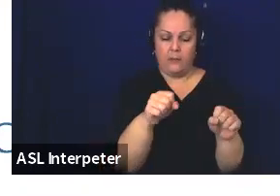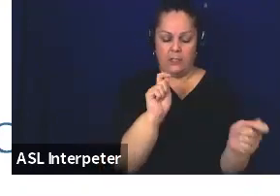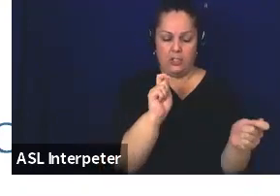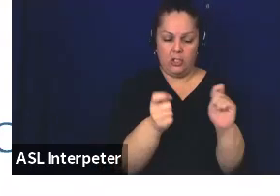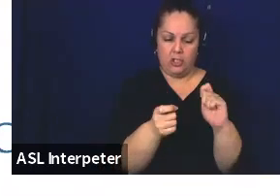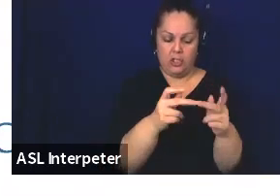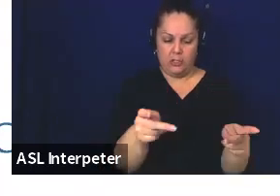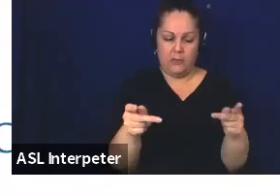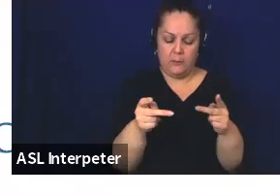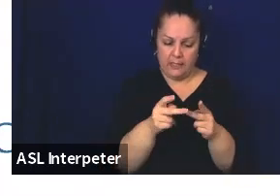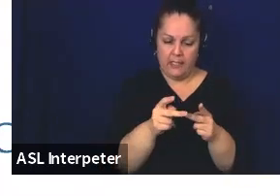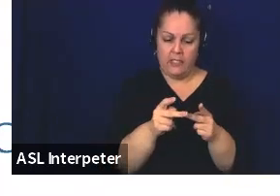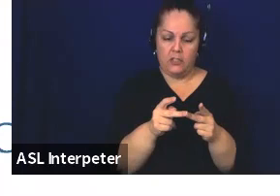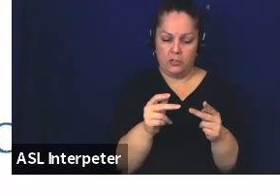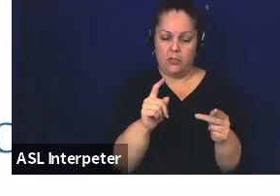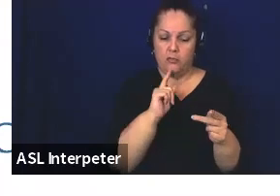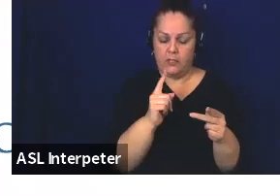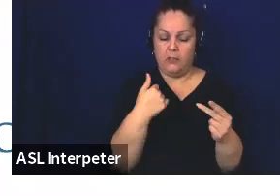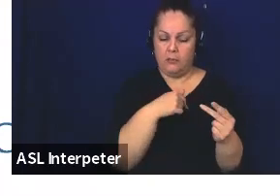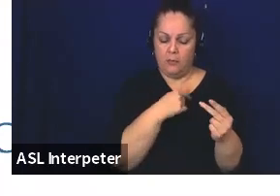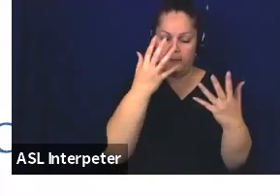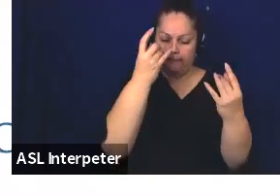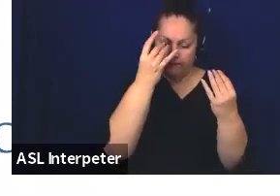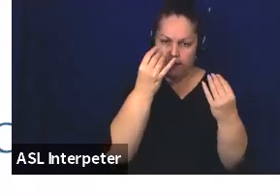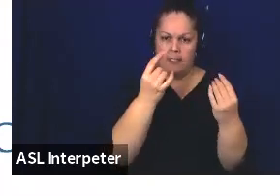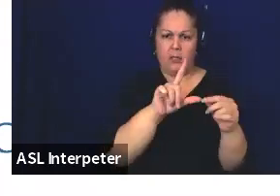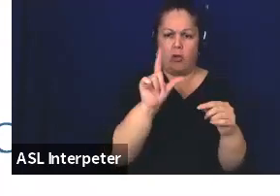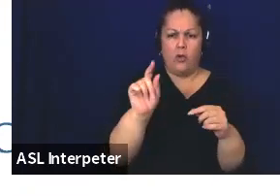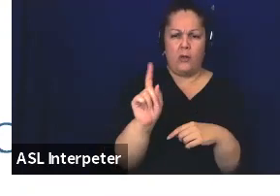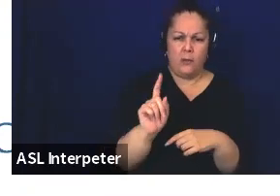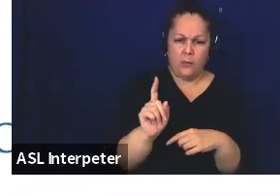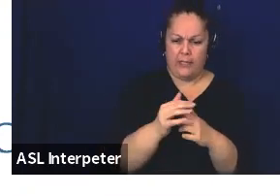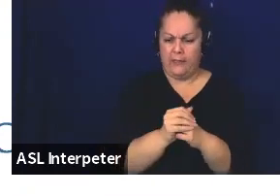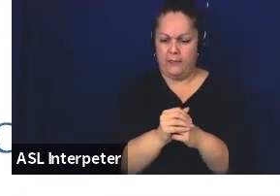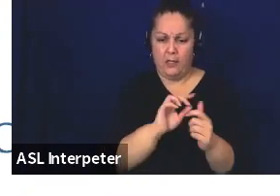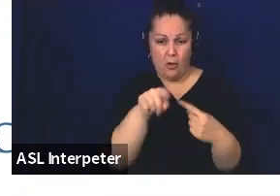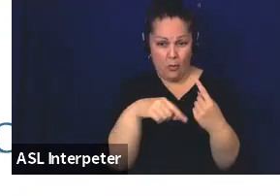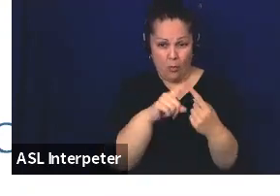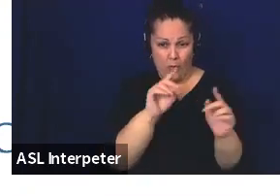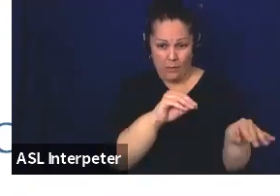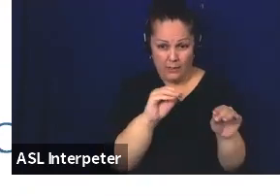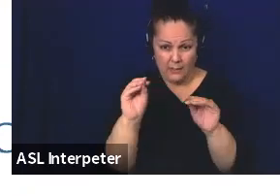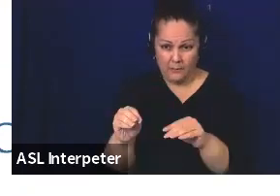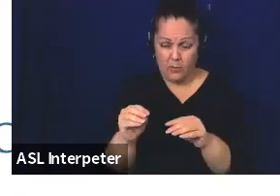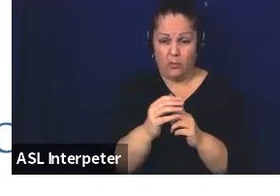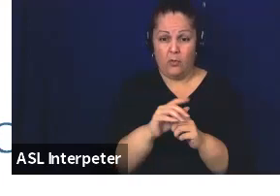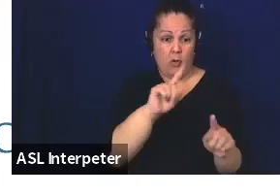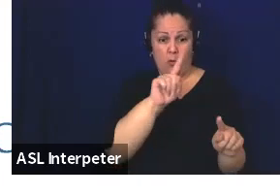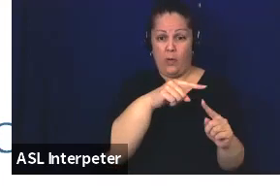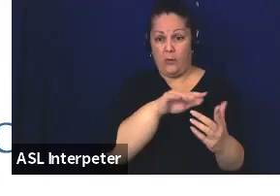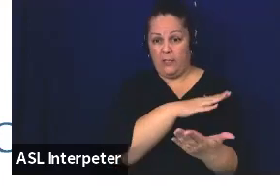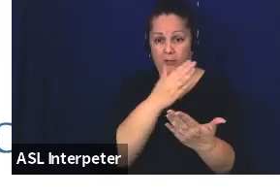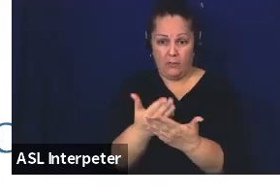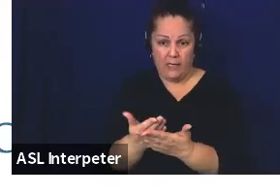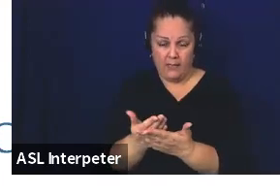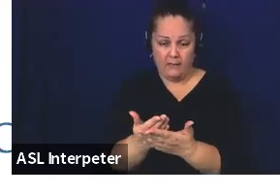in location, we want to really think about where are they going? When will they be moved, and when will they arrive? And